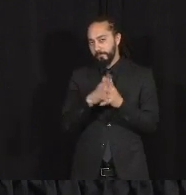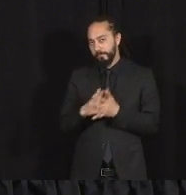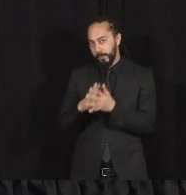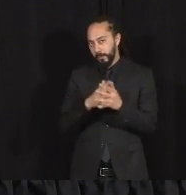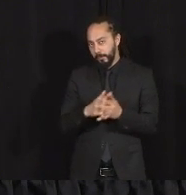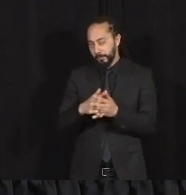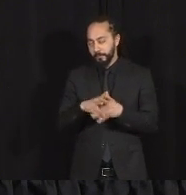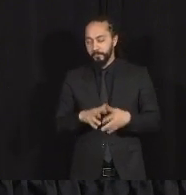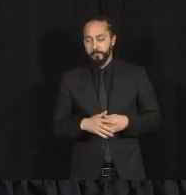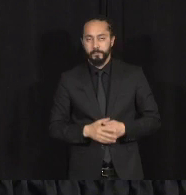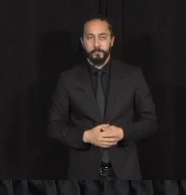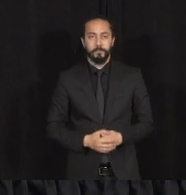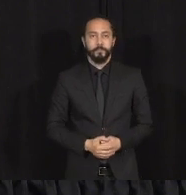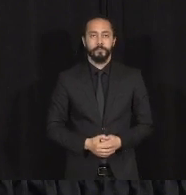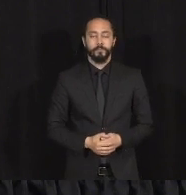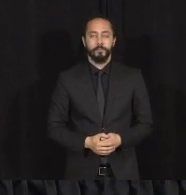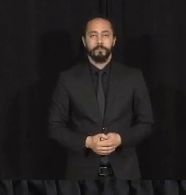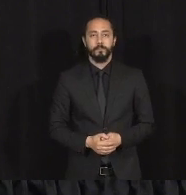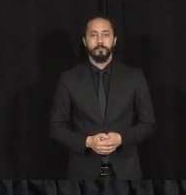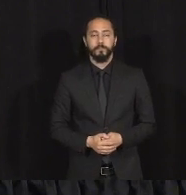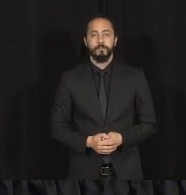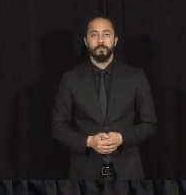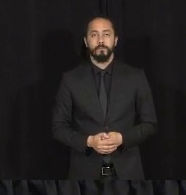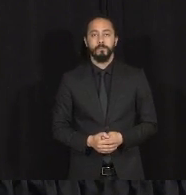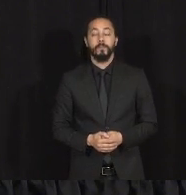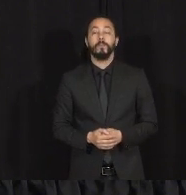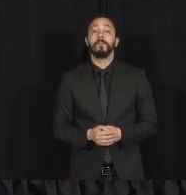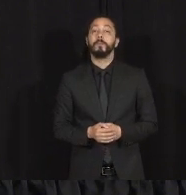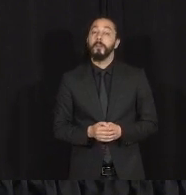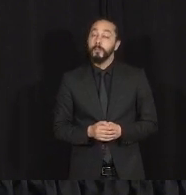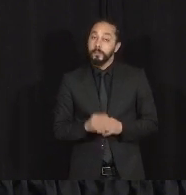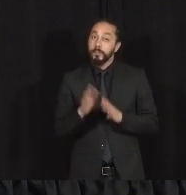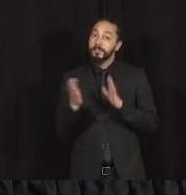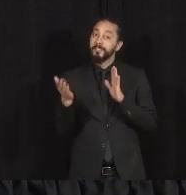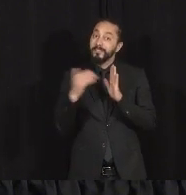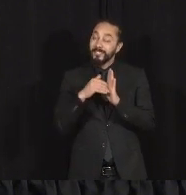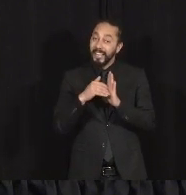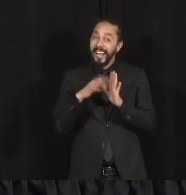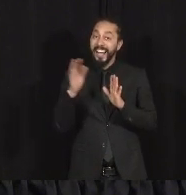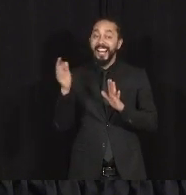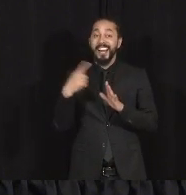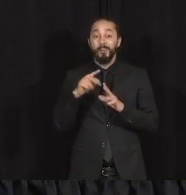will continue to watch this extremely carefully.